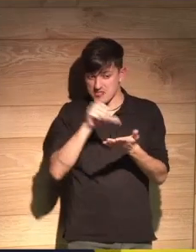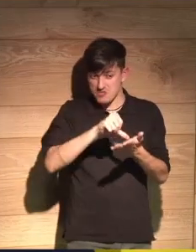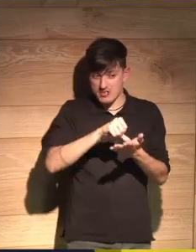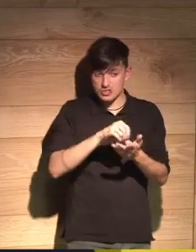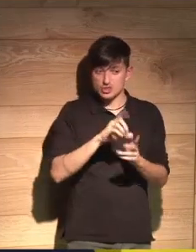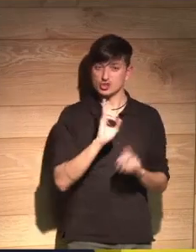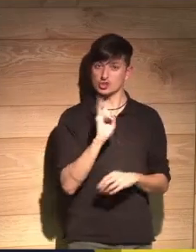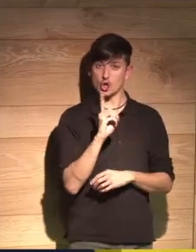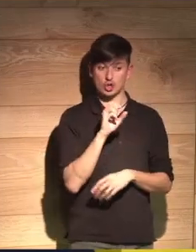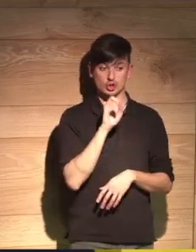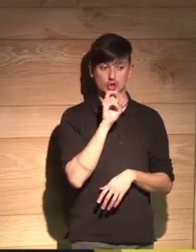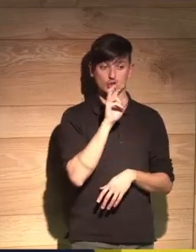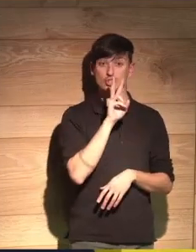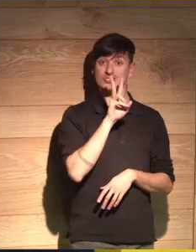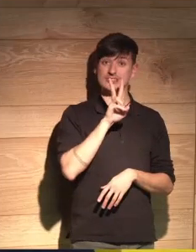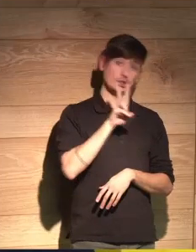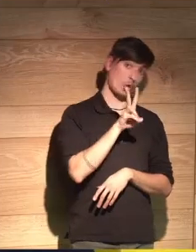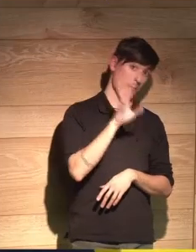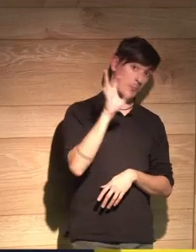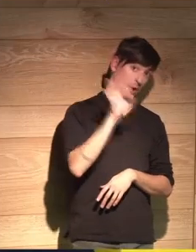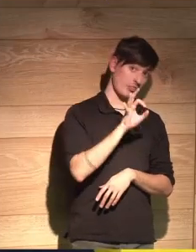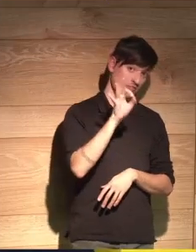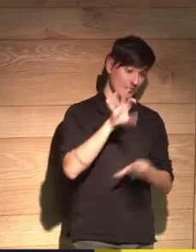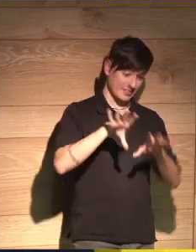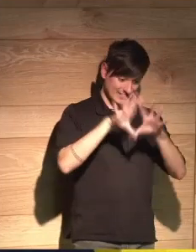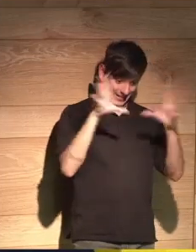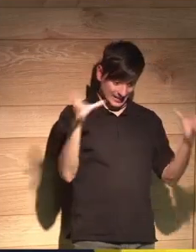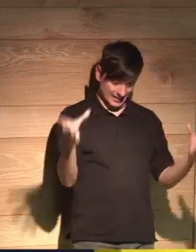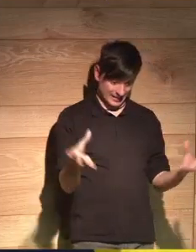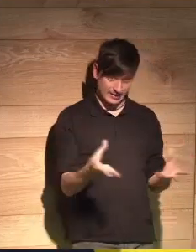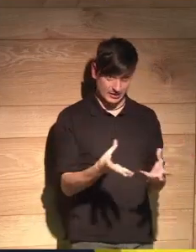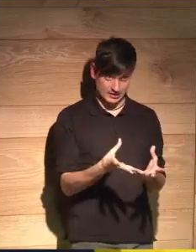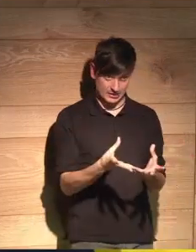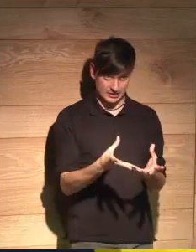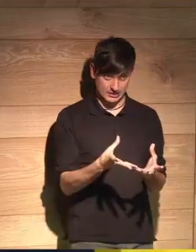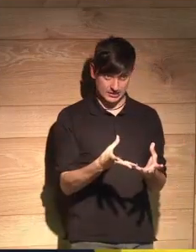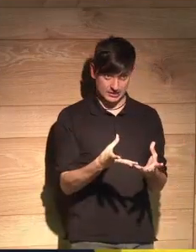Because cities are just 2% of the earth,